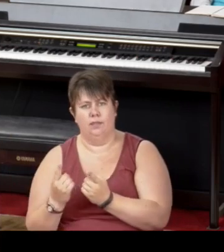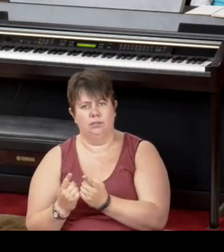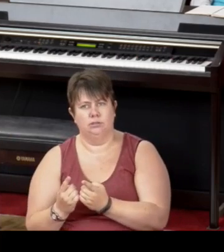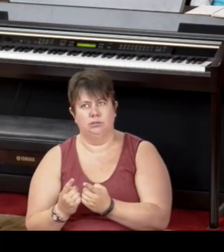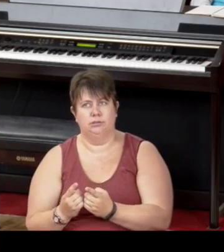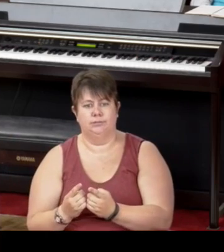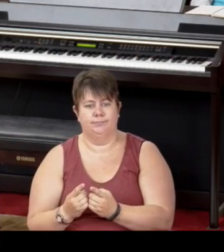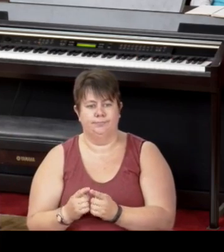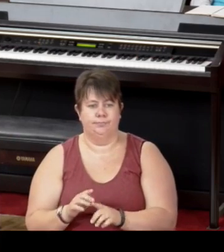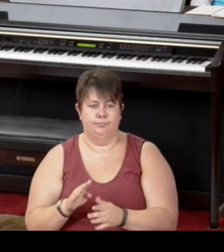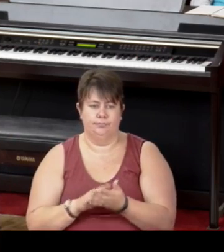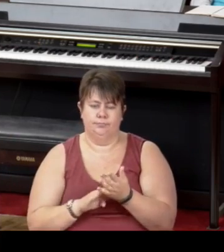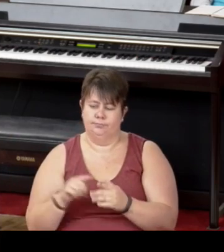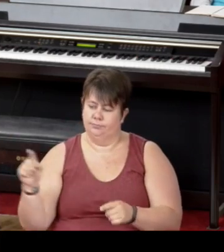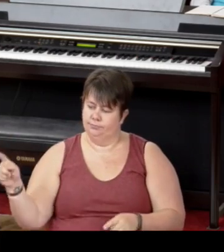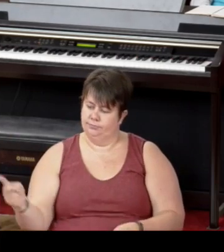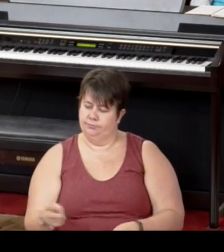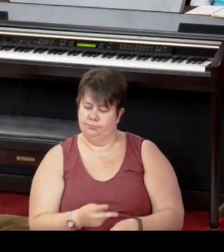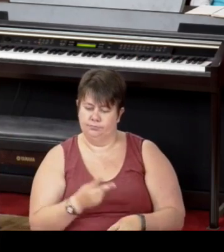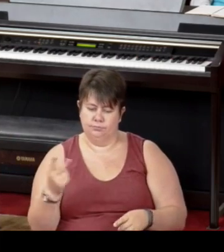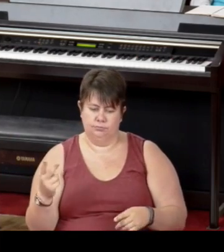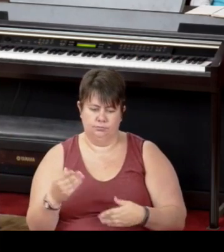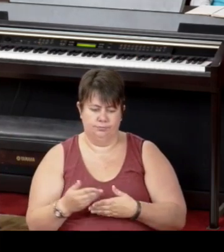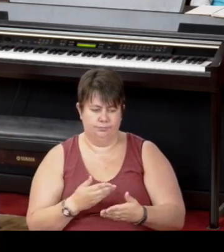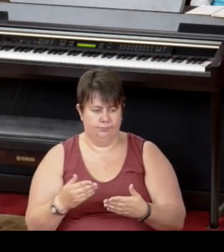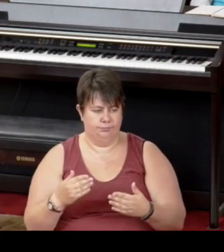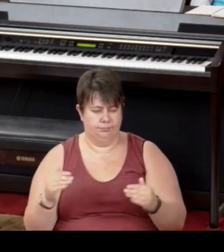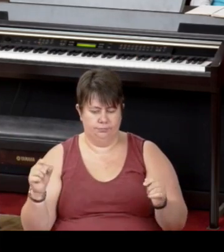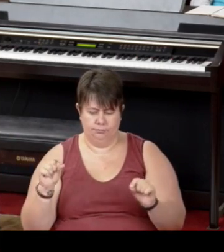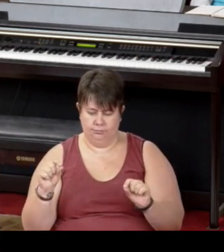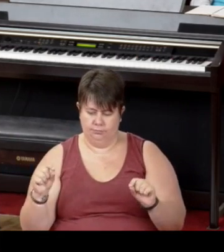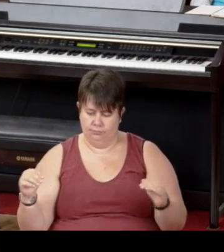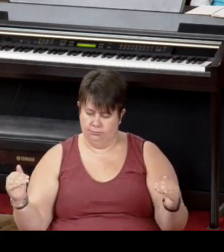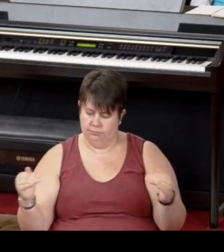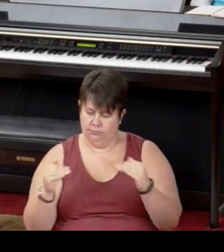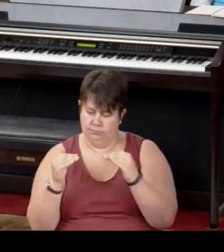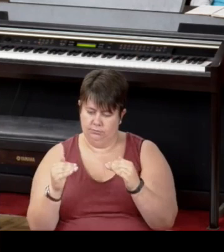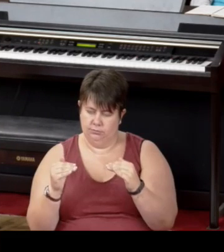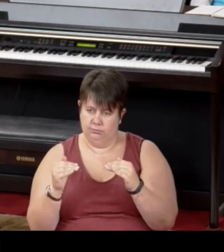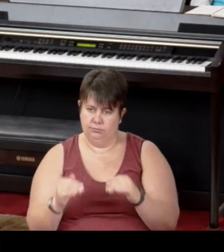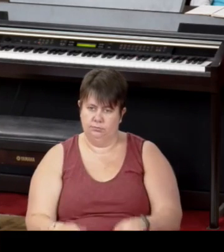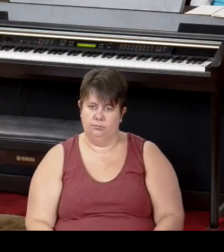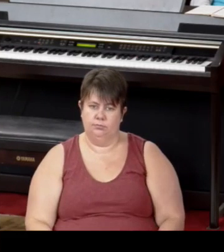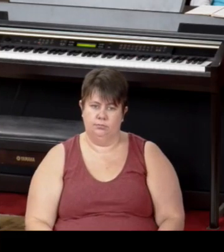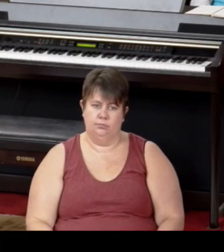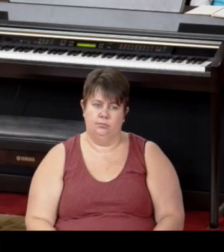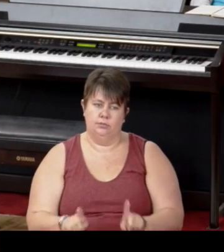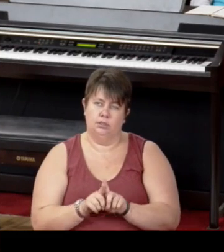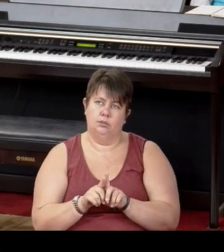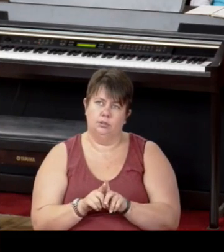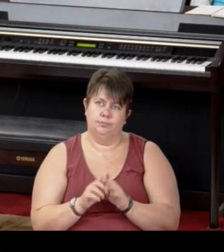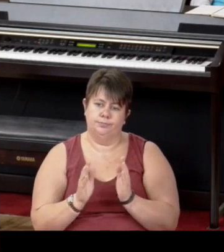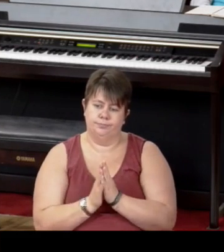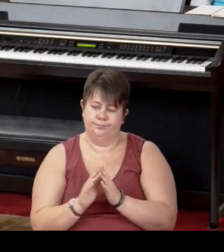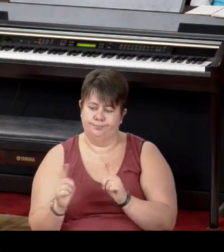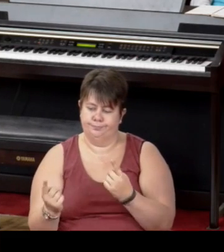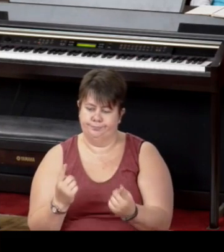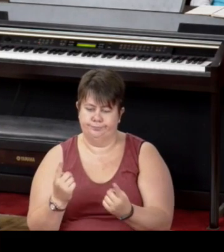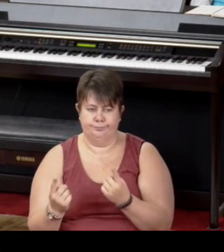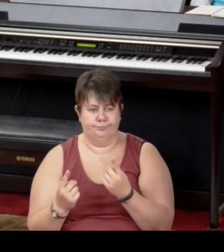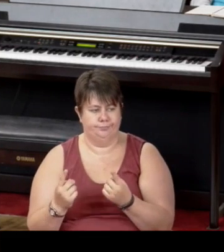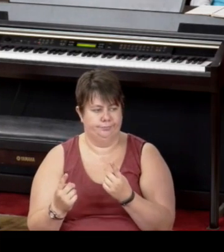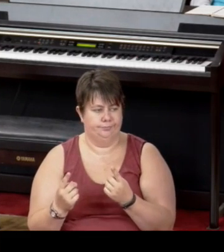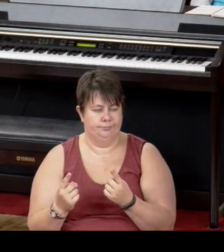amazing similarity between these two churches, and Jesus uses this Old Testament imagery